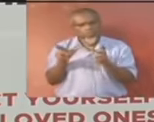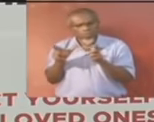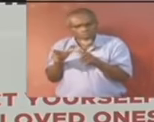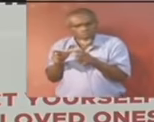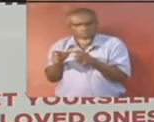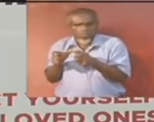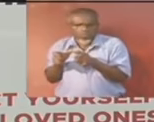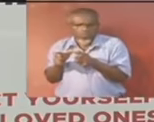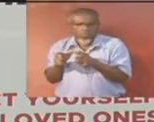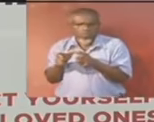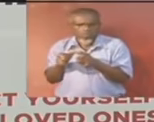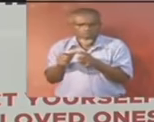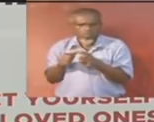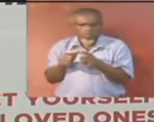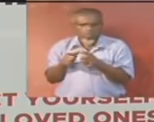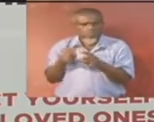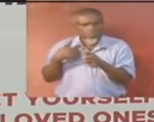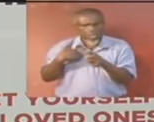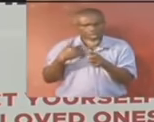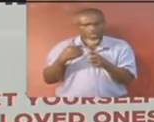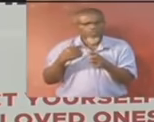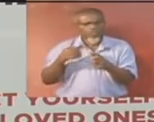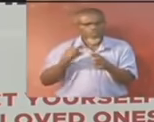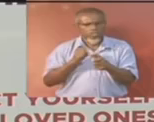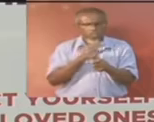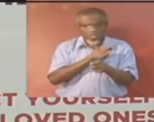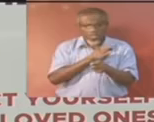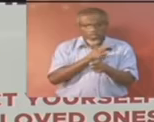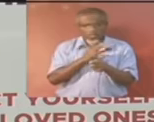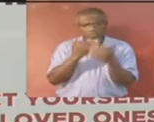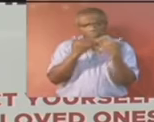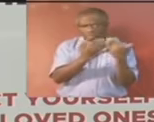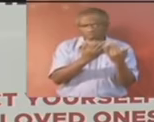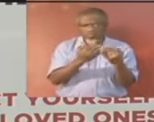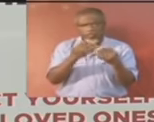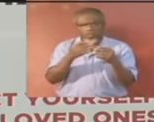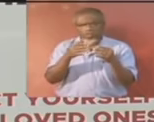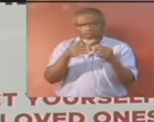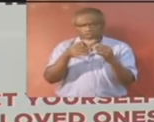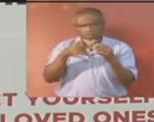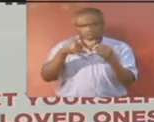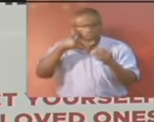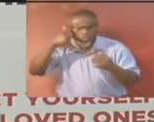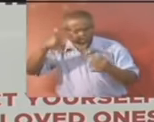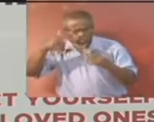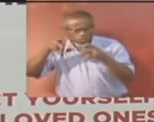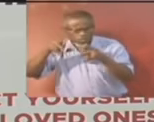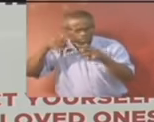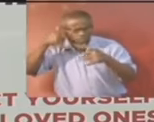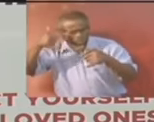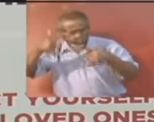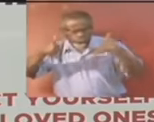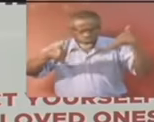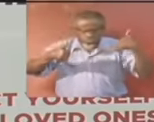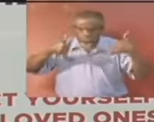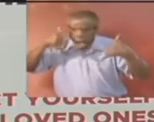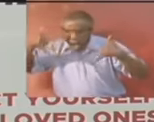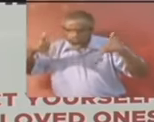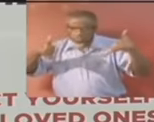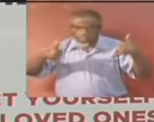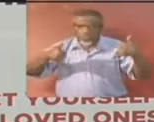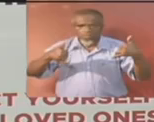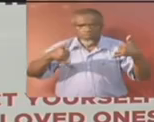who assist us in contact tracing, and we would like to thank them. But let us please exercise personal responsibility and stay at